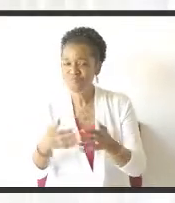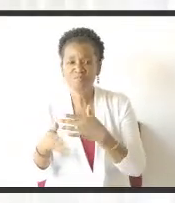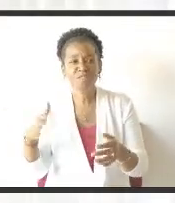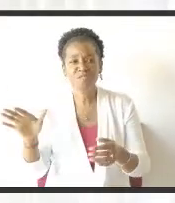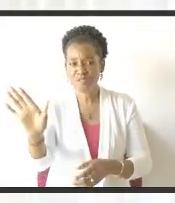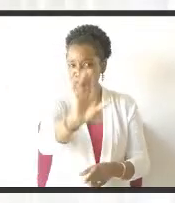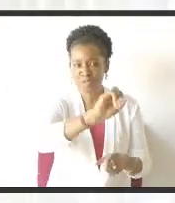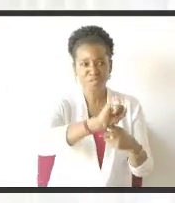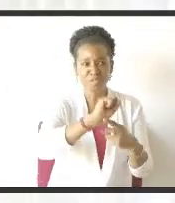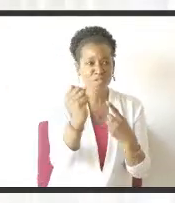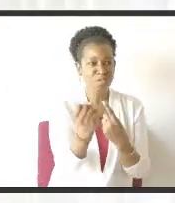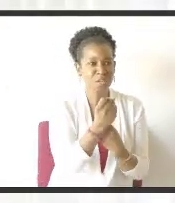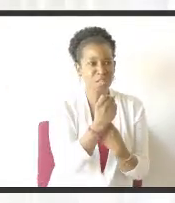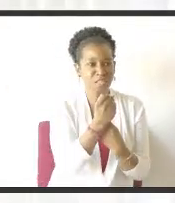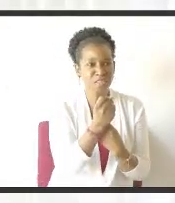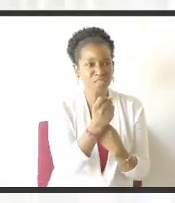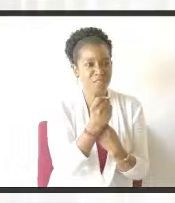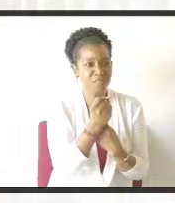sinfulness.